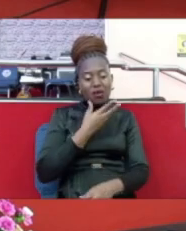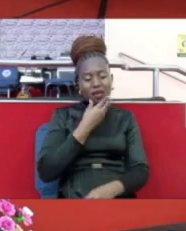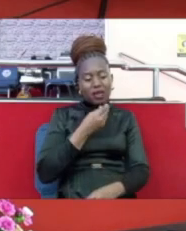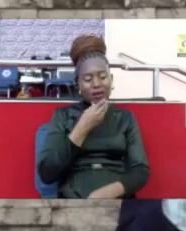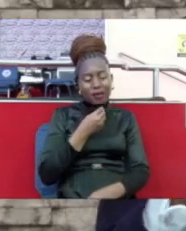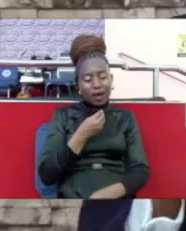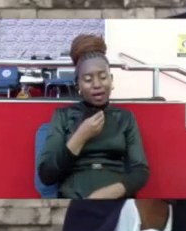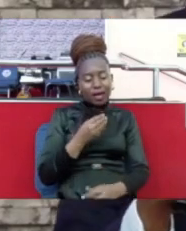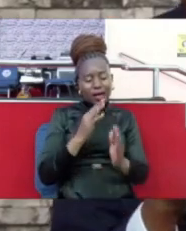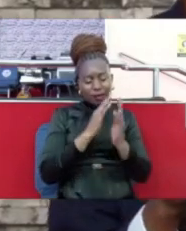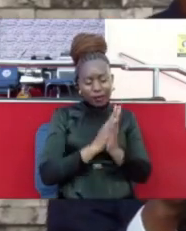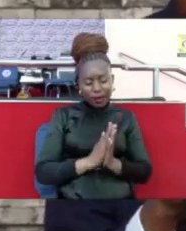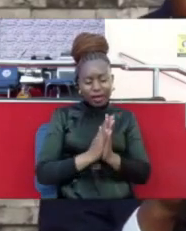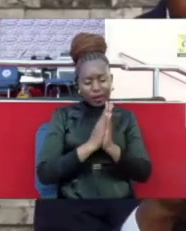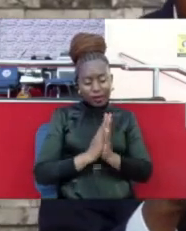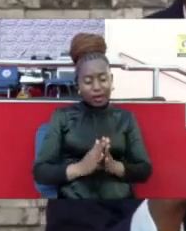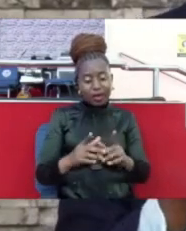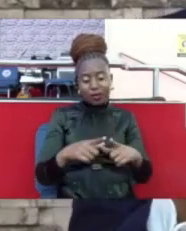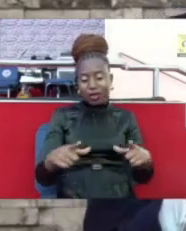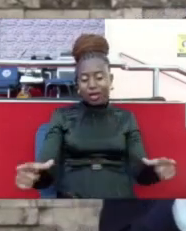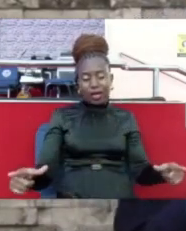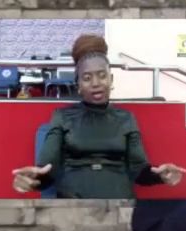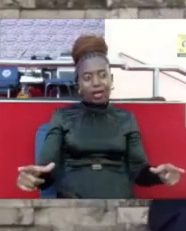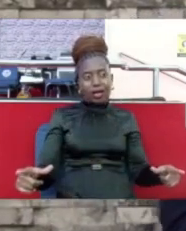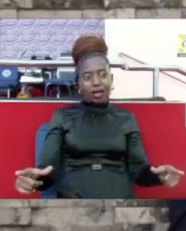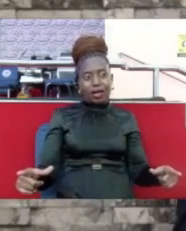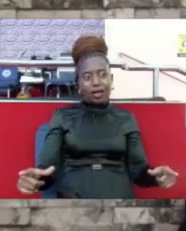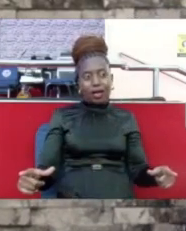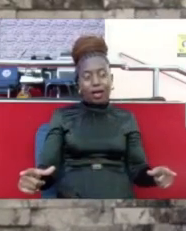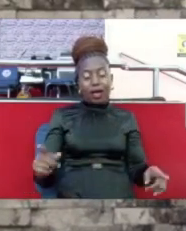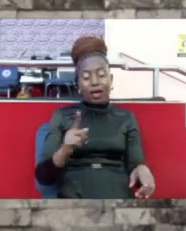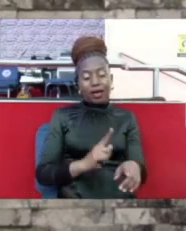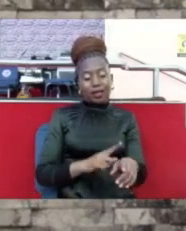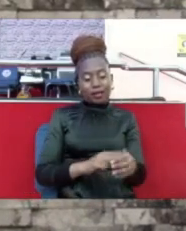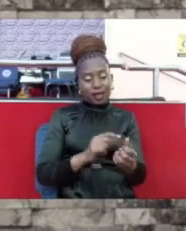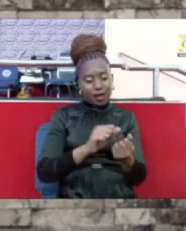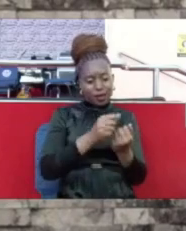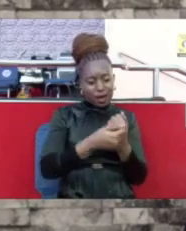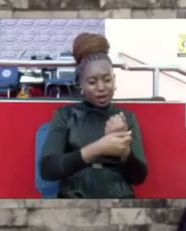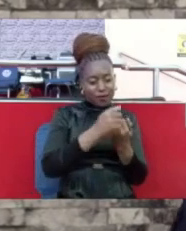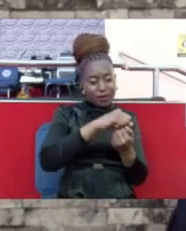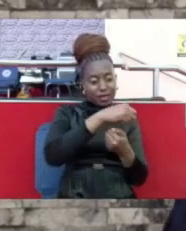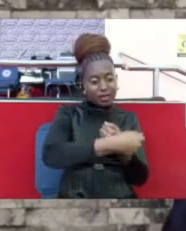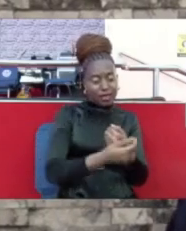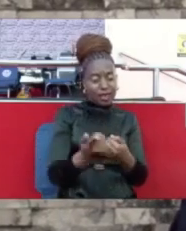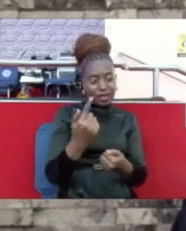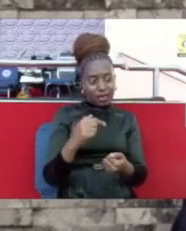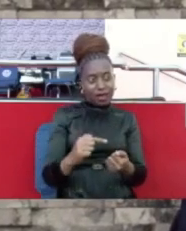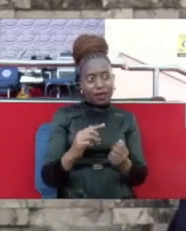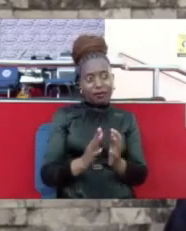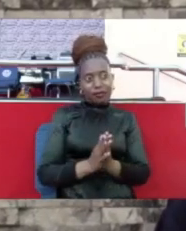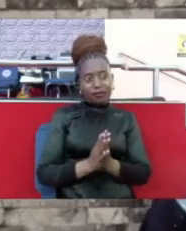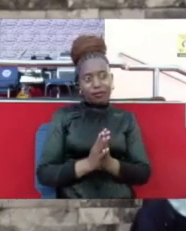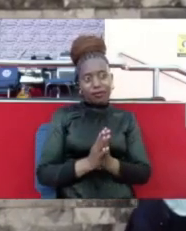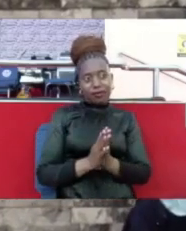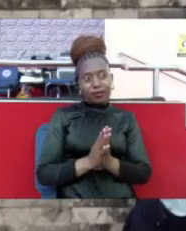shamba ambalo lilikuwa limelimwa. And when everybody else was reaping. Na wakati watu hao wengine walikuwa wanavuna. He was